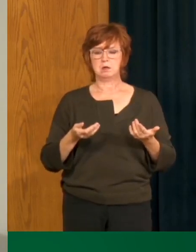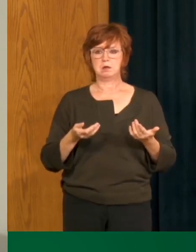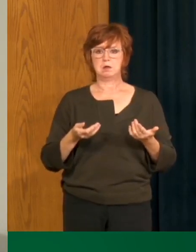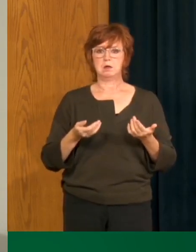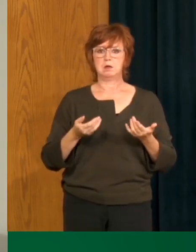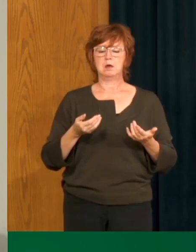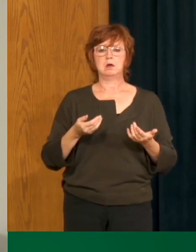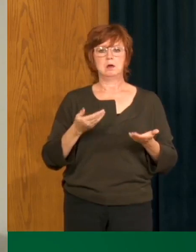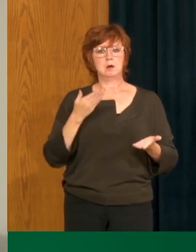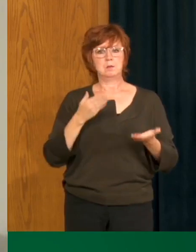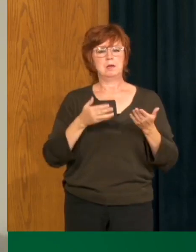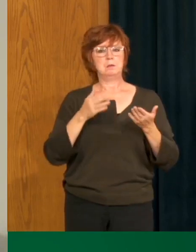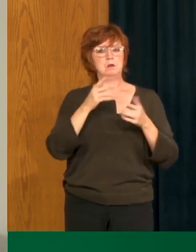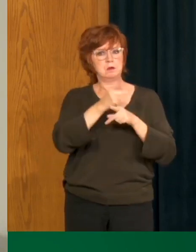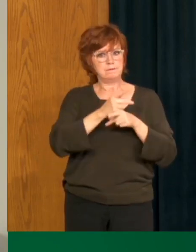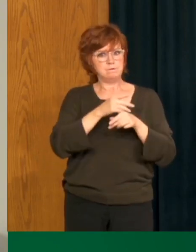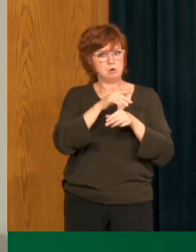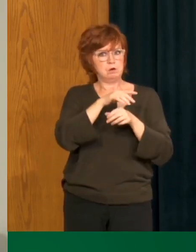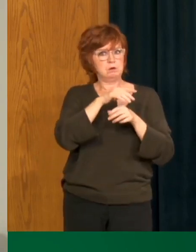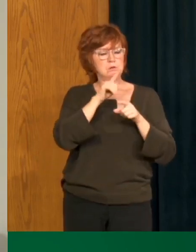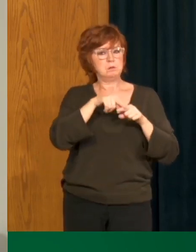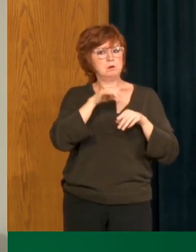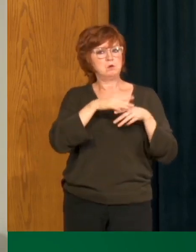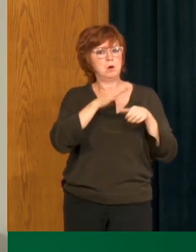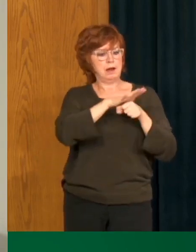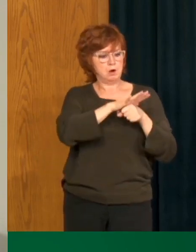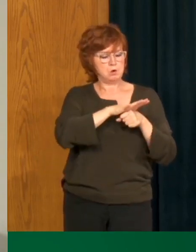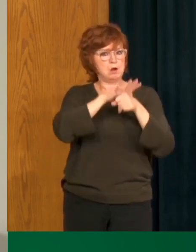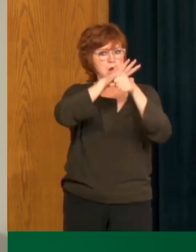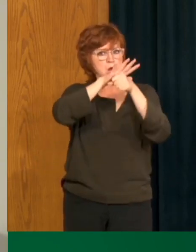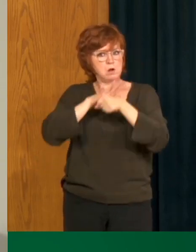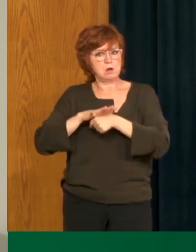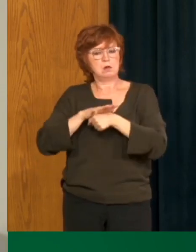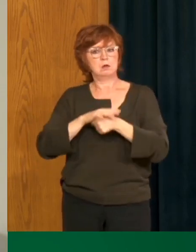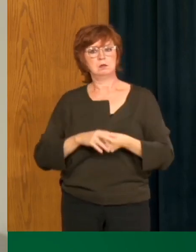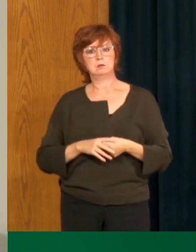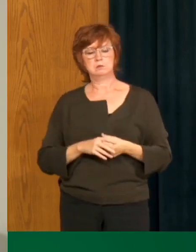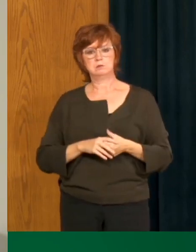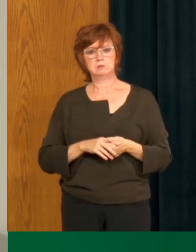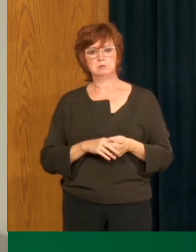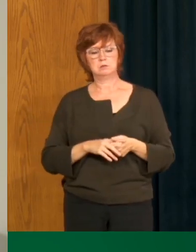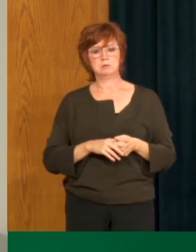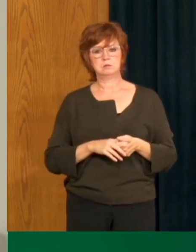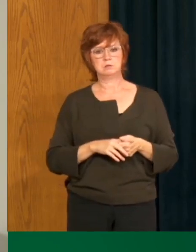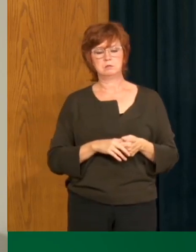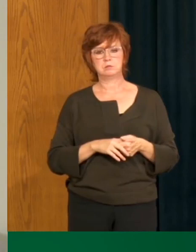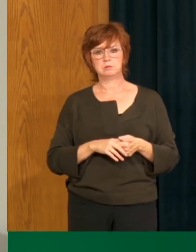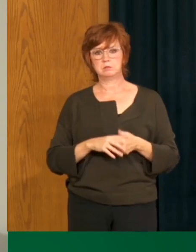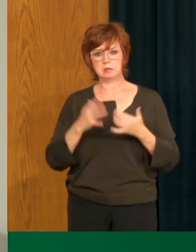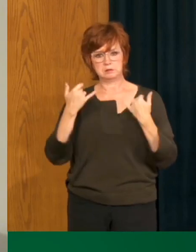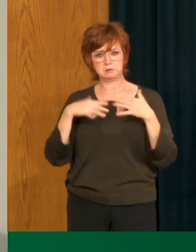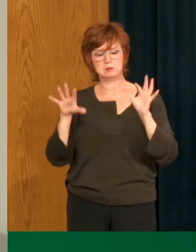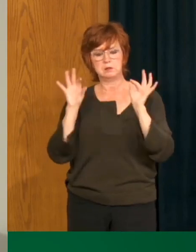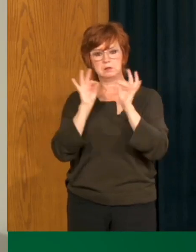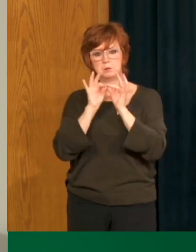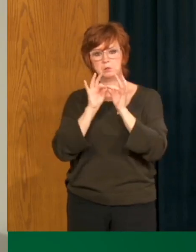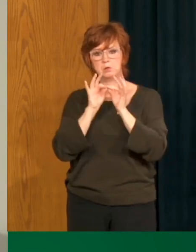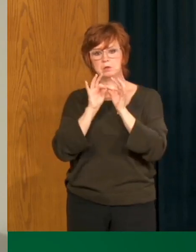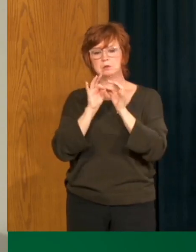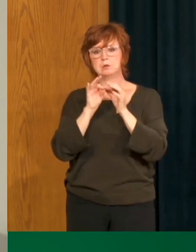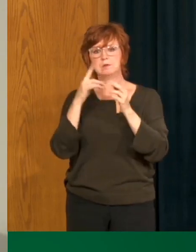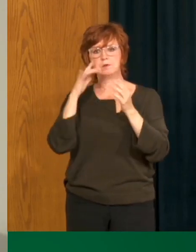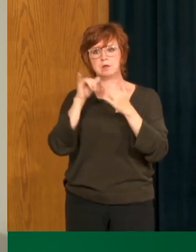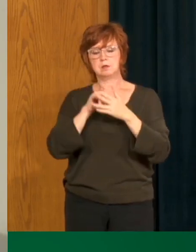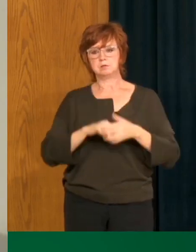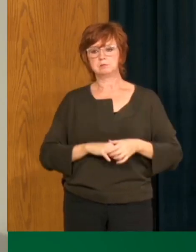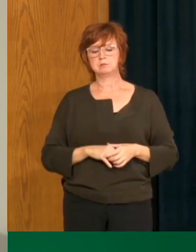helpful, as well as some cautions if you see an increase in having any kind of large or small gathering till, the case numbers come down. So I